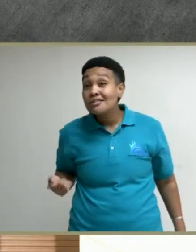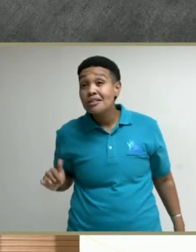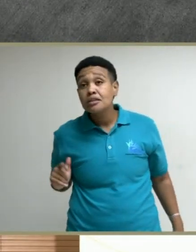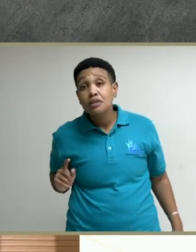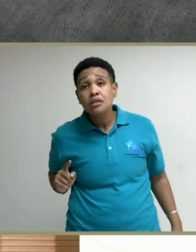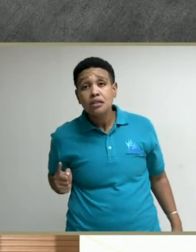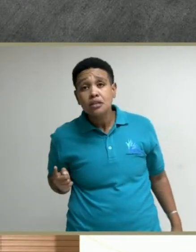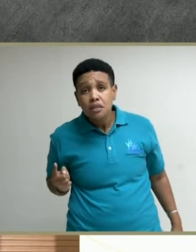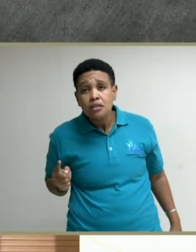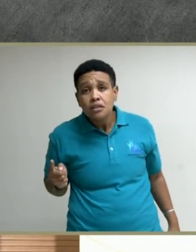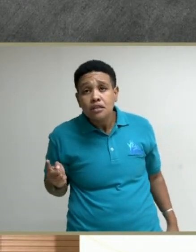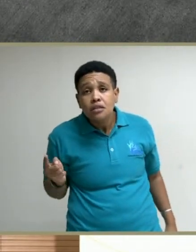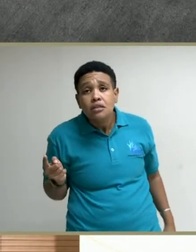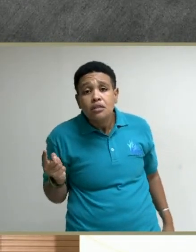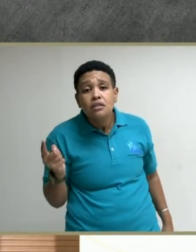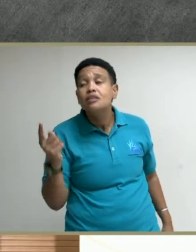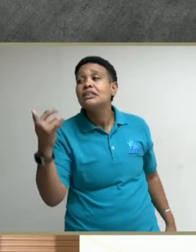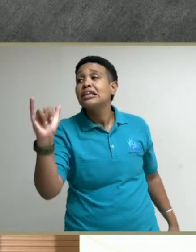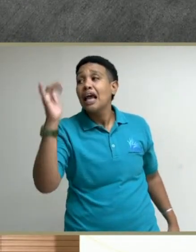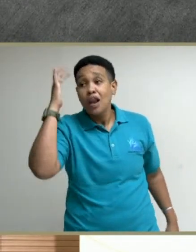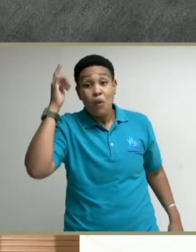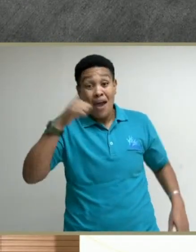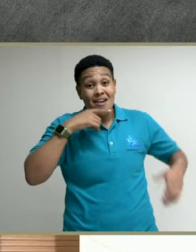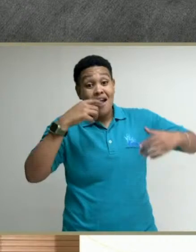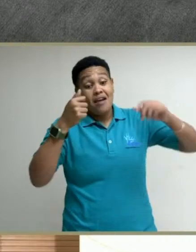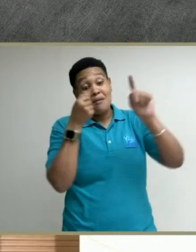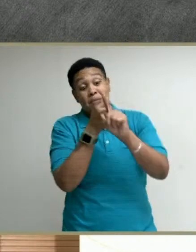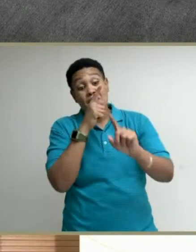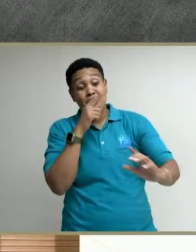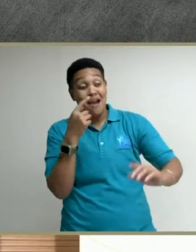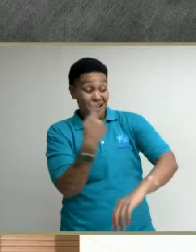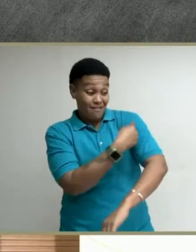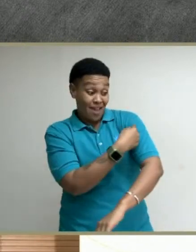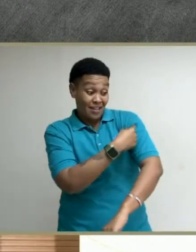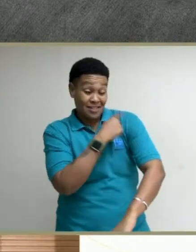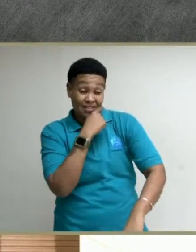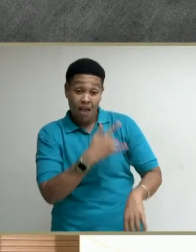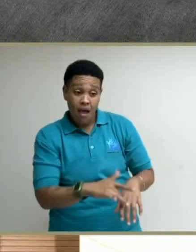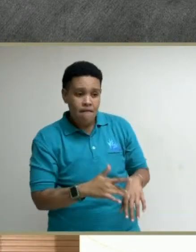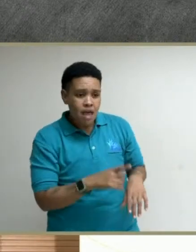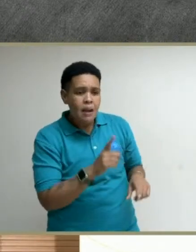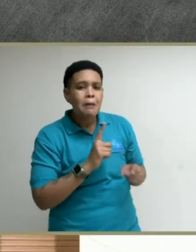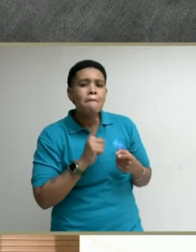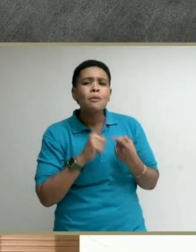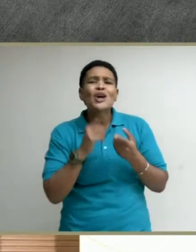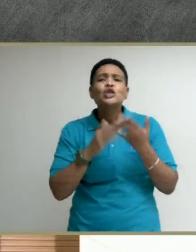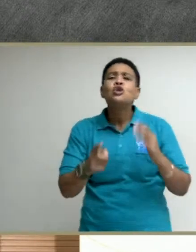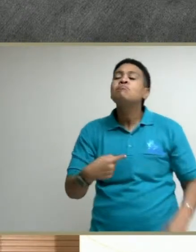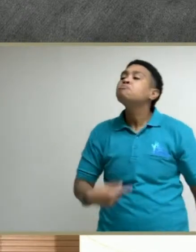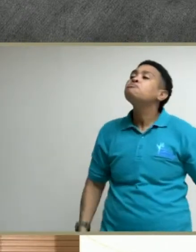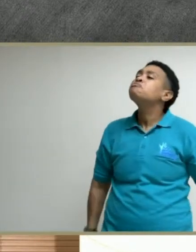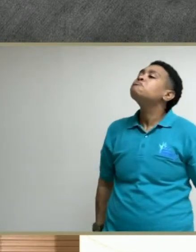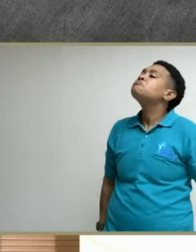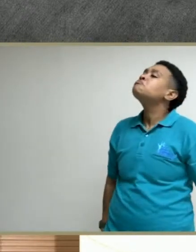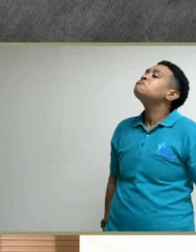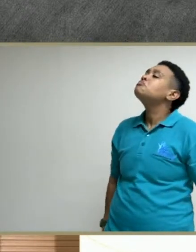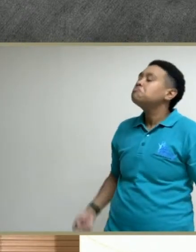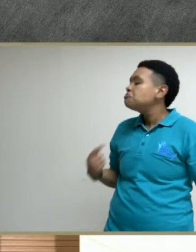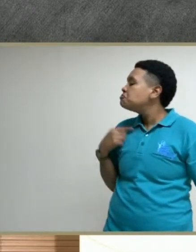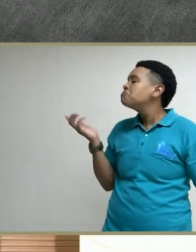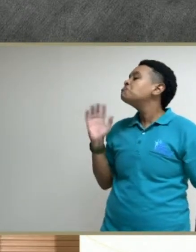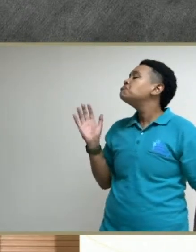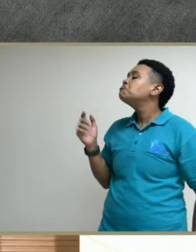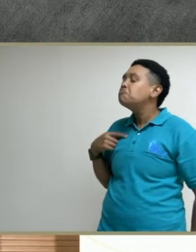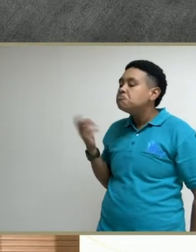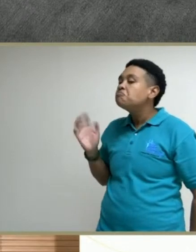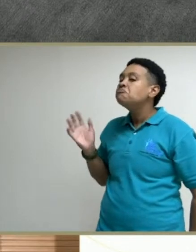going to be impacted by vaccine availability, but also by vaccine hesitancy, as we still have persons